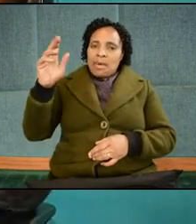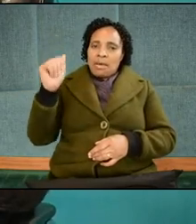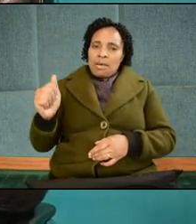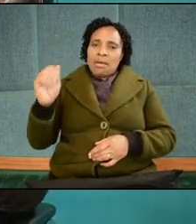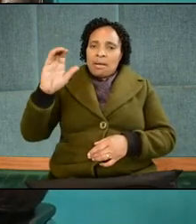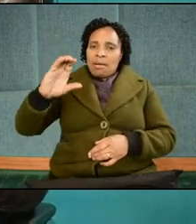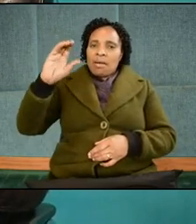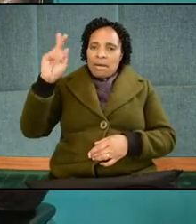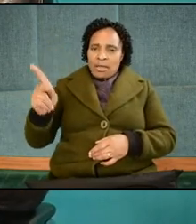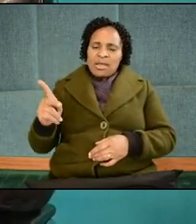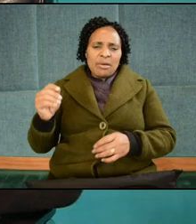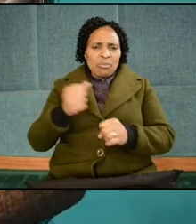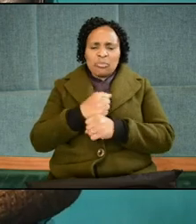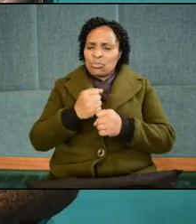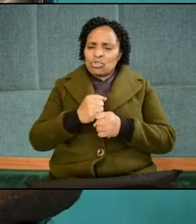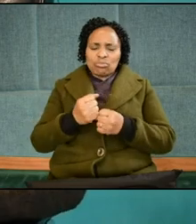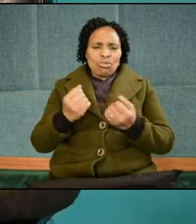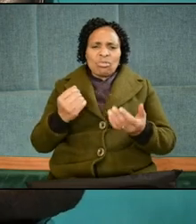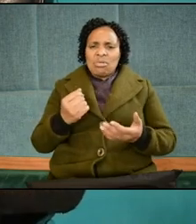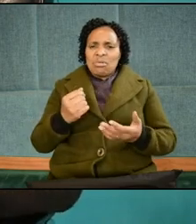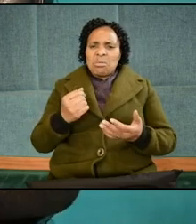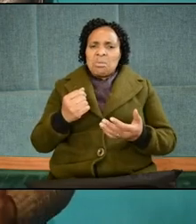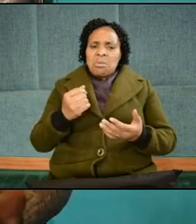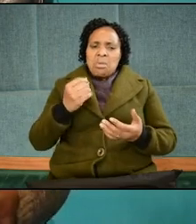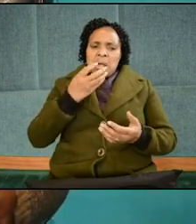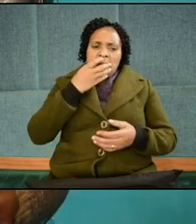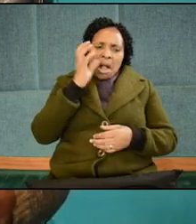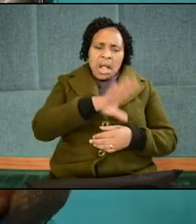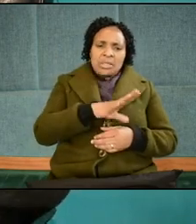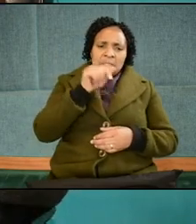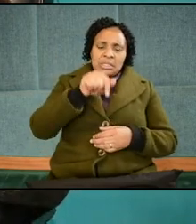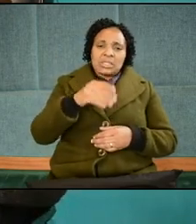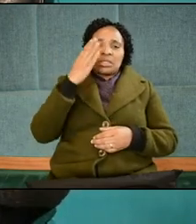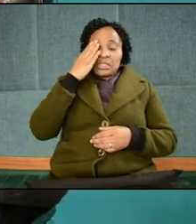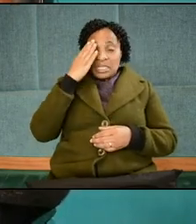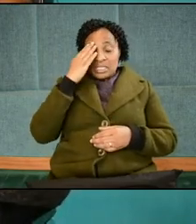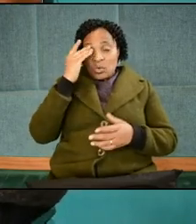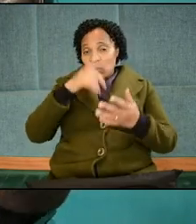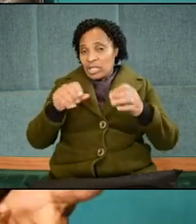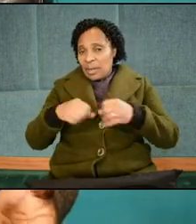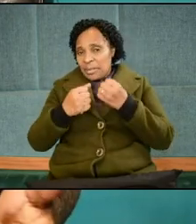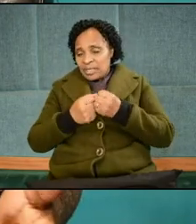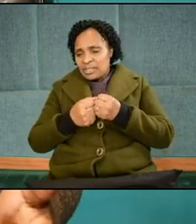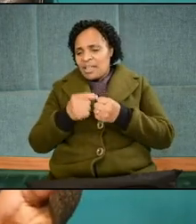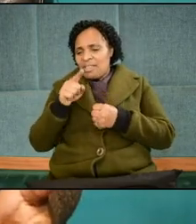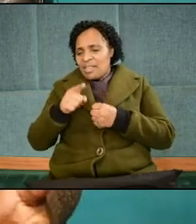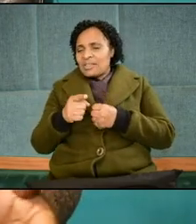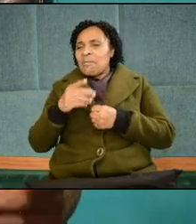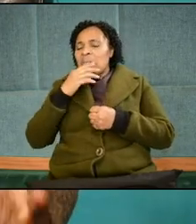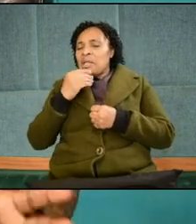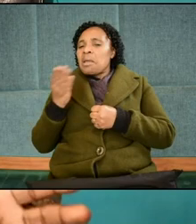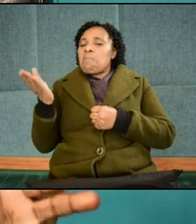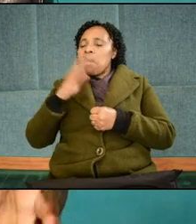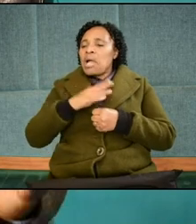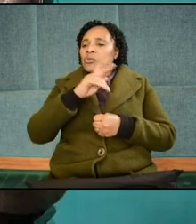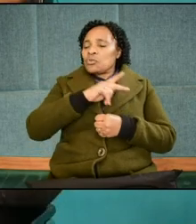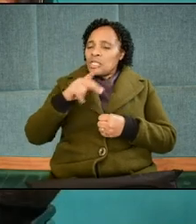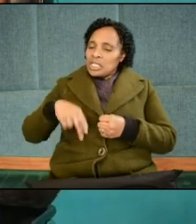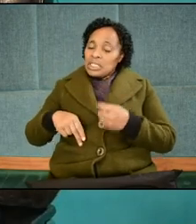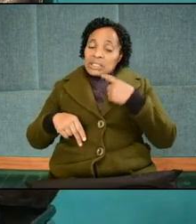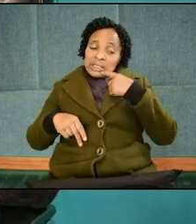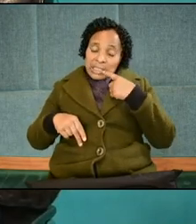refuse. He was unable to cast the Israelites. So later on, what happened is, Balaam went back to the king. And he told